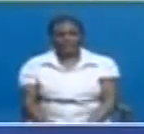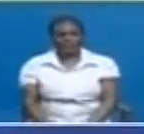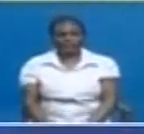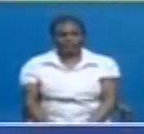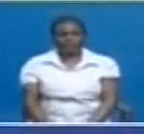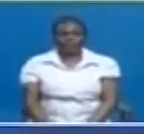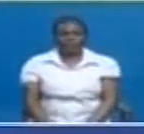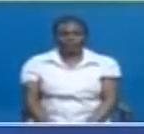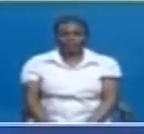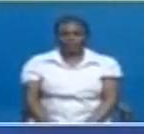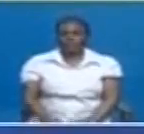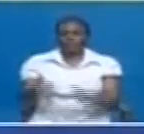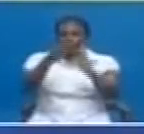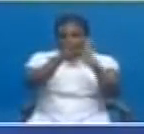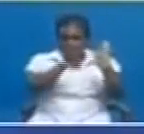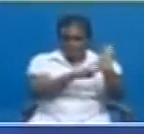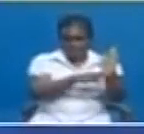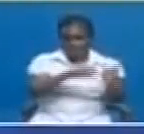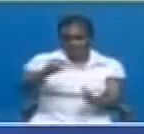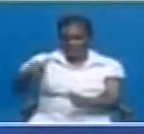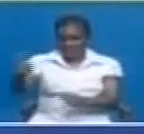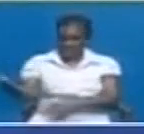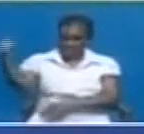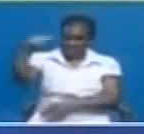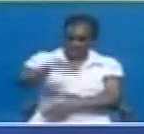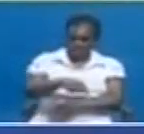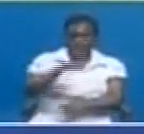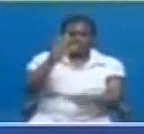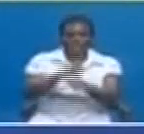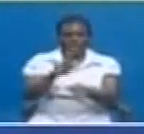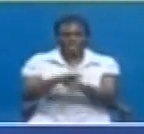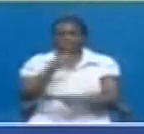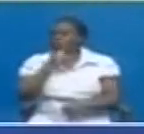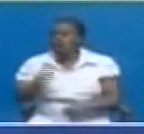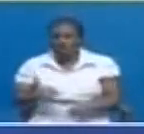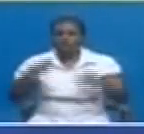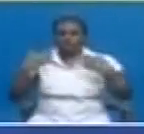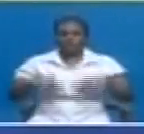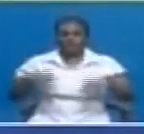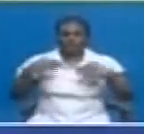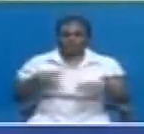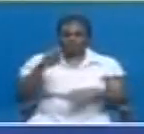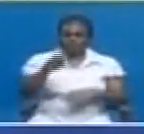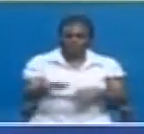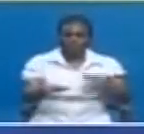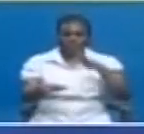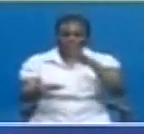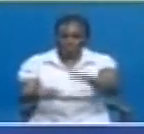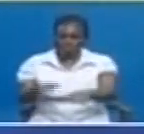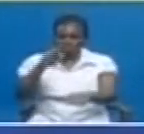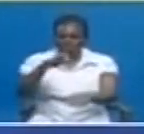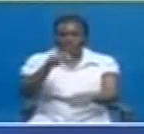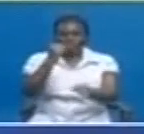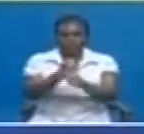Back at the outreach program, many others arrive. Majority are the elderly, with every step they strive to